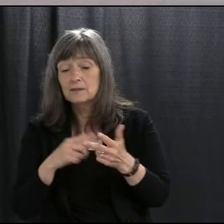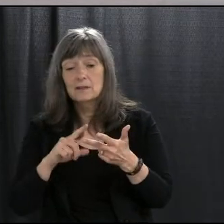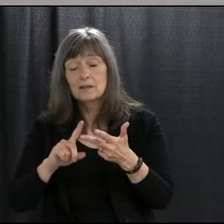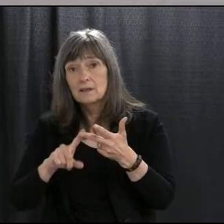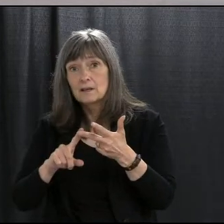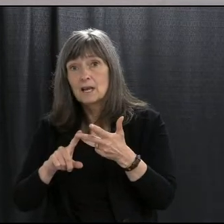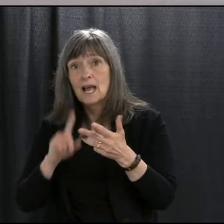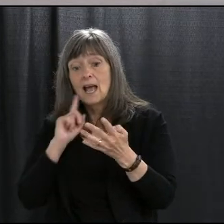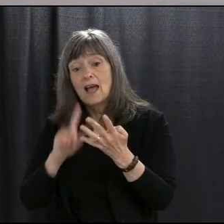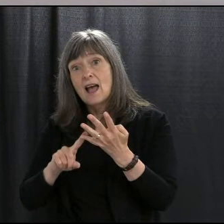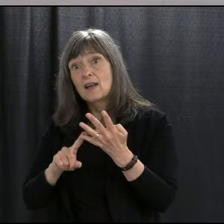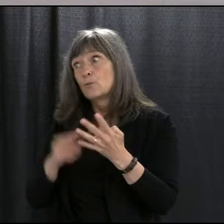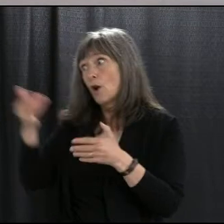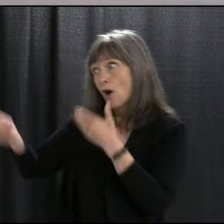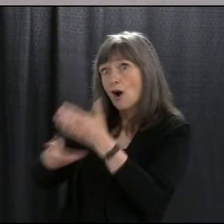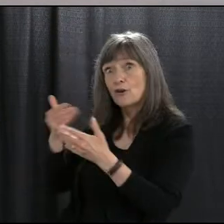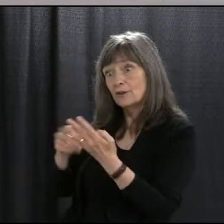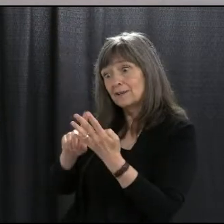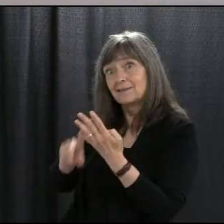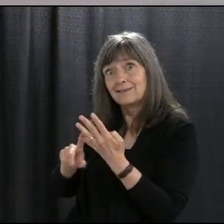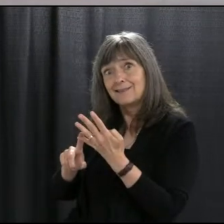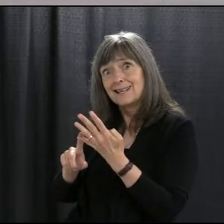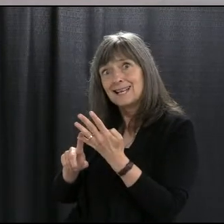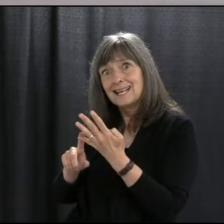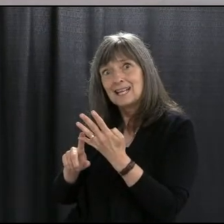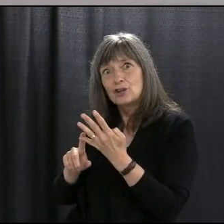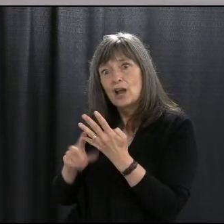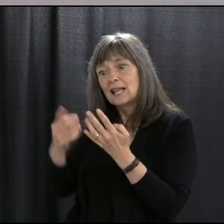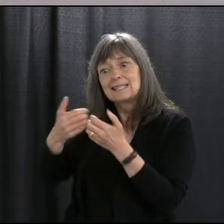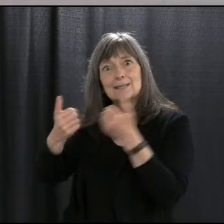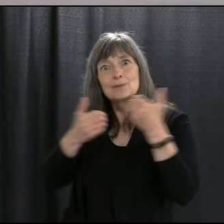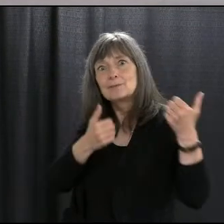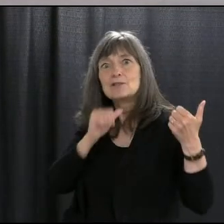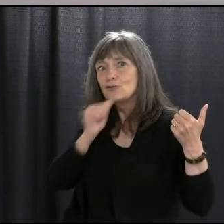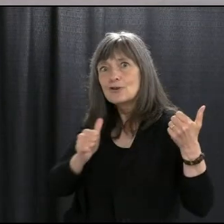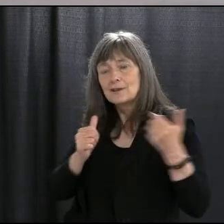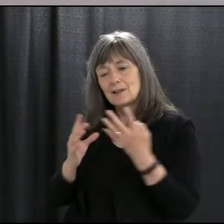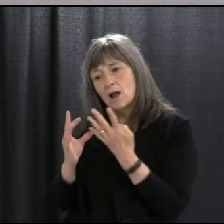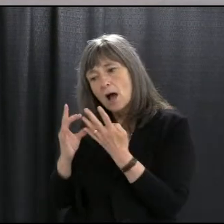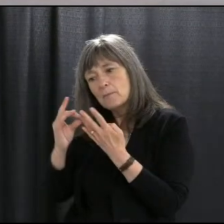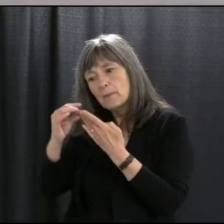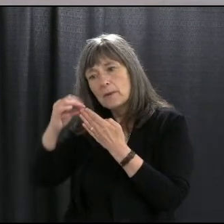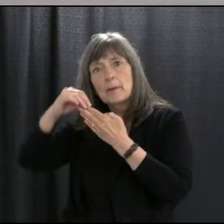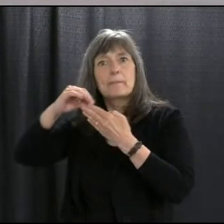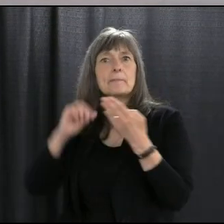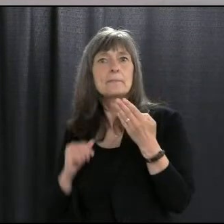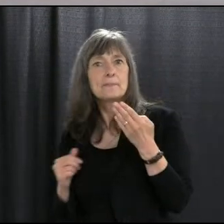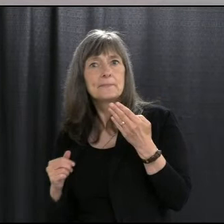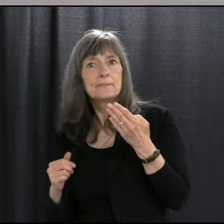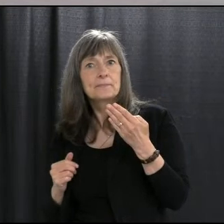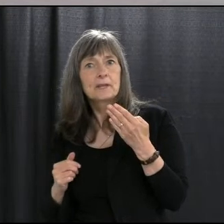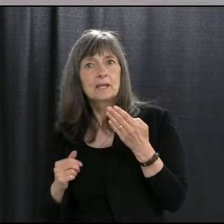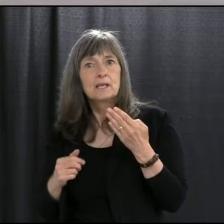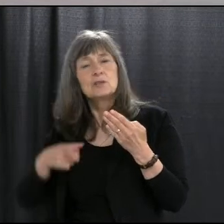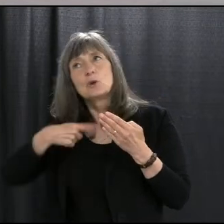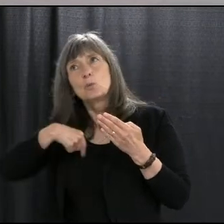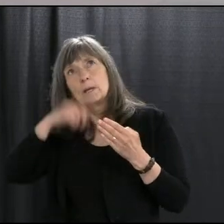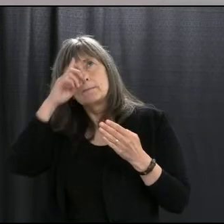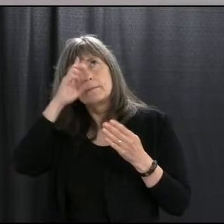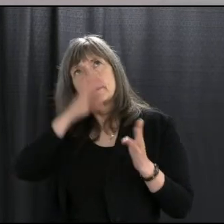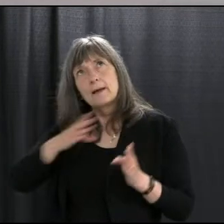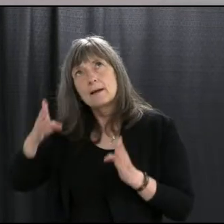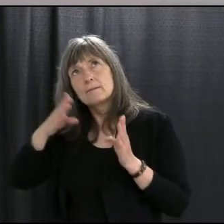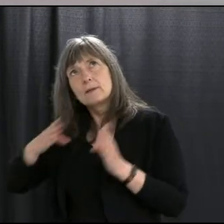recruitment initiatives that we have. And when we sit down and plan something like this, we layer what we're